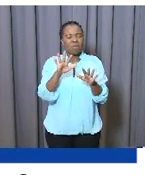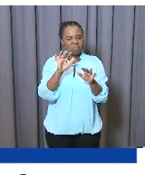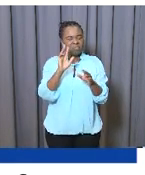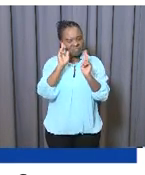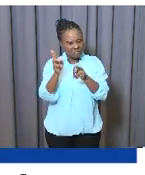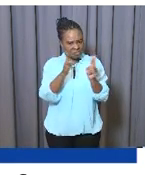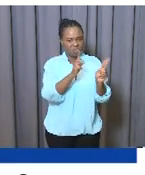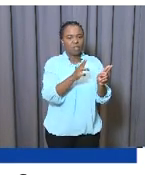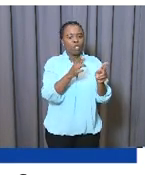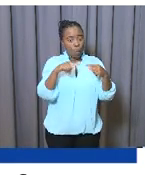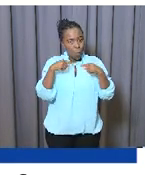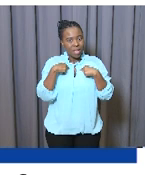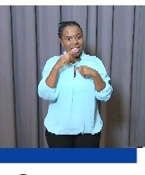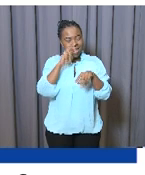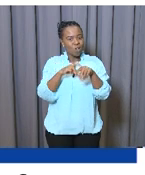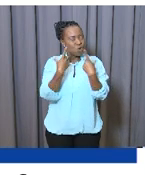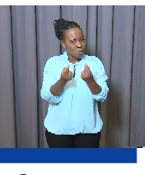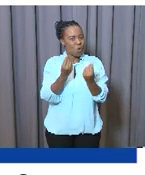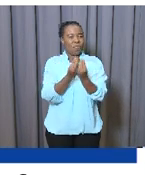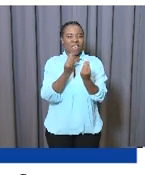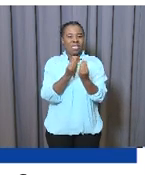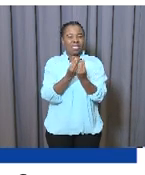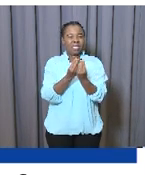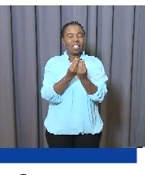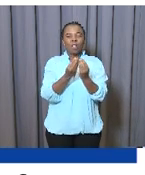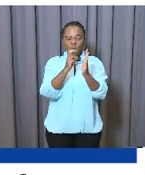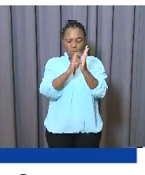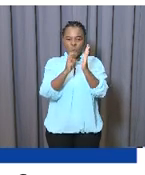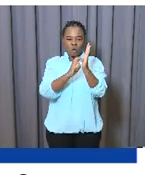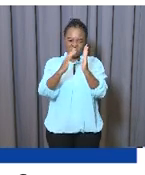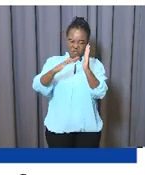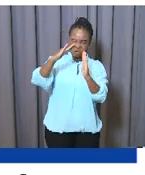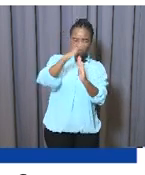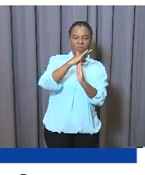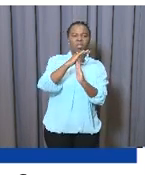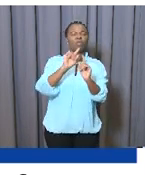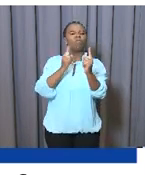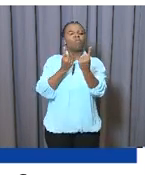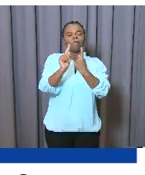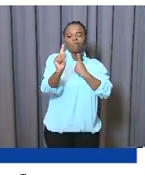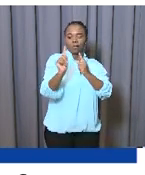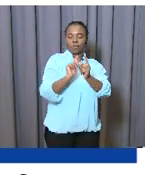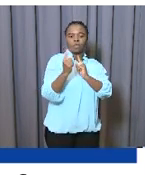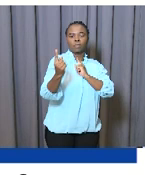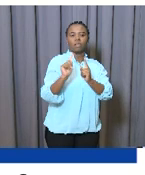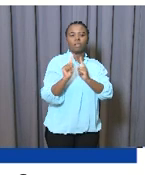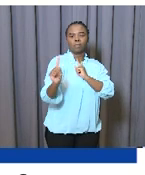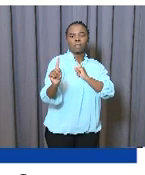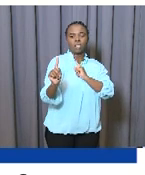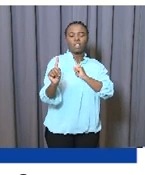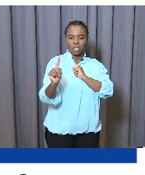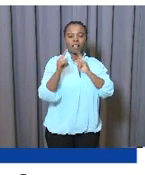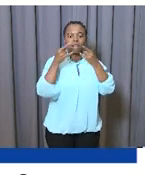do. And those things we can do are the golden rules, basically. Social distancing, we must put on the